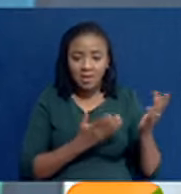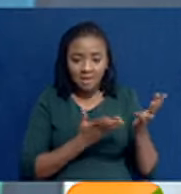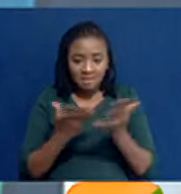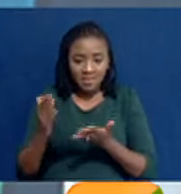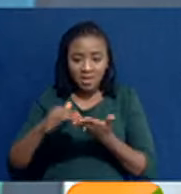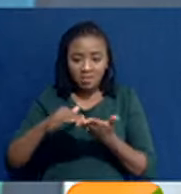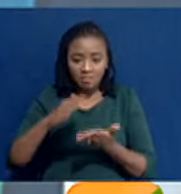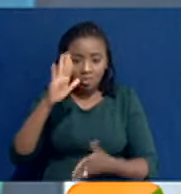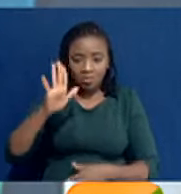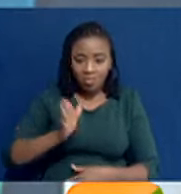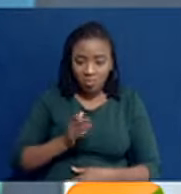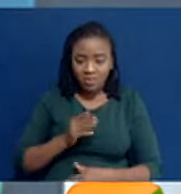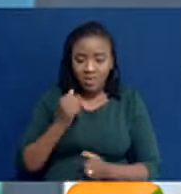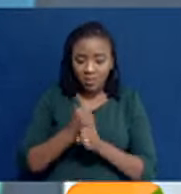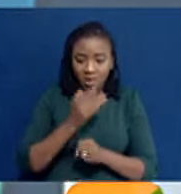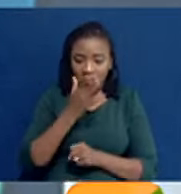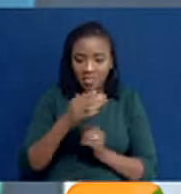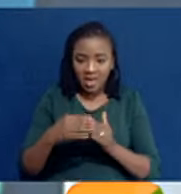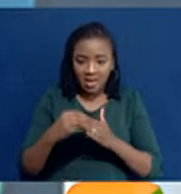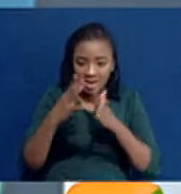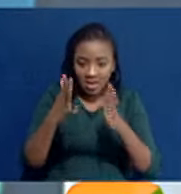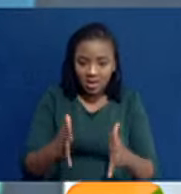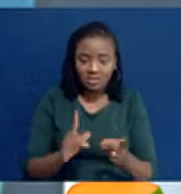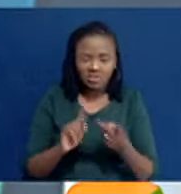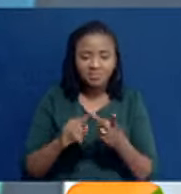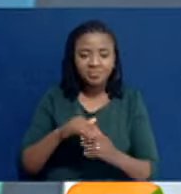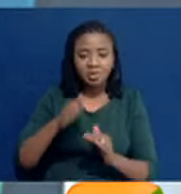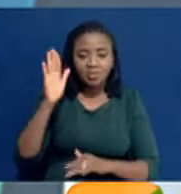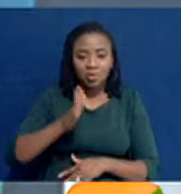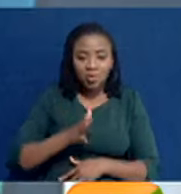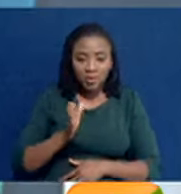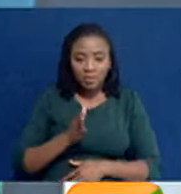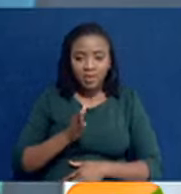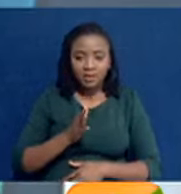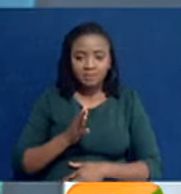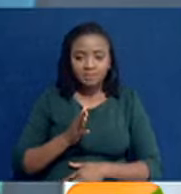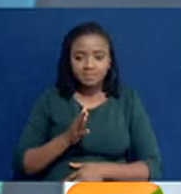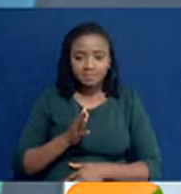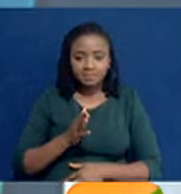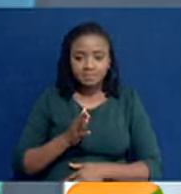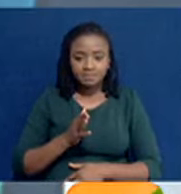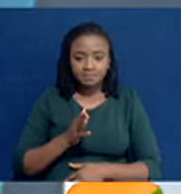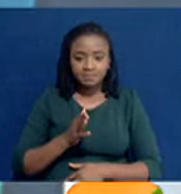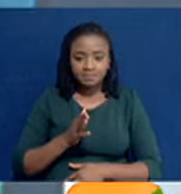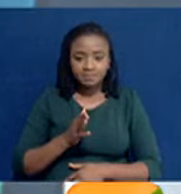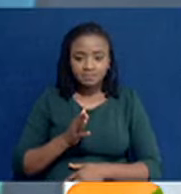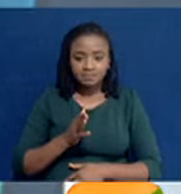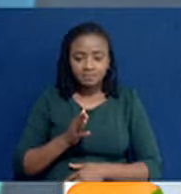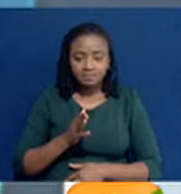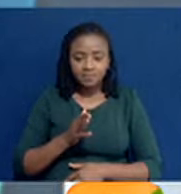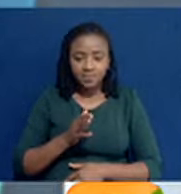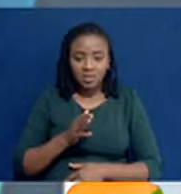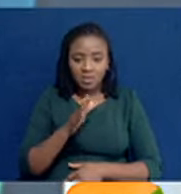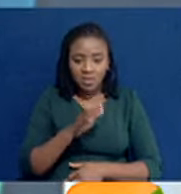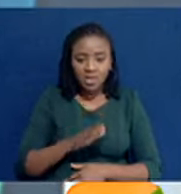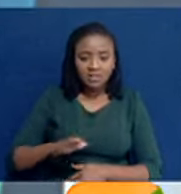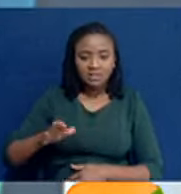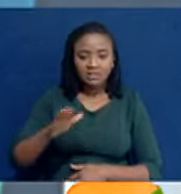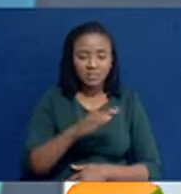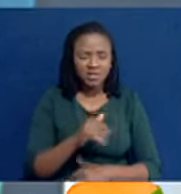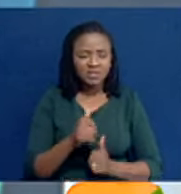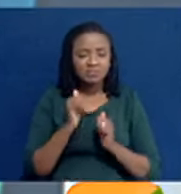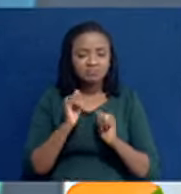women to leadership, more women on the where the cake is shared,